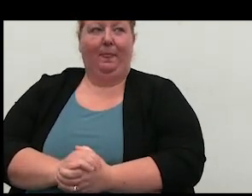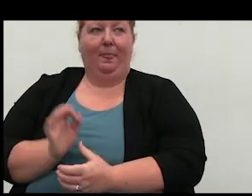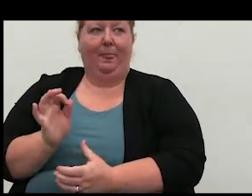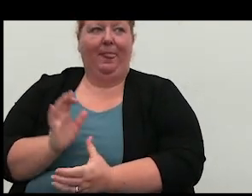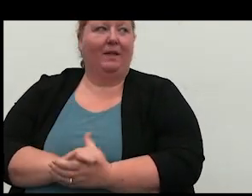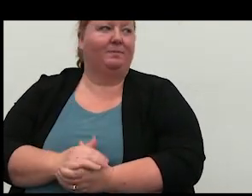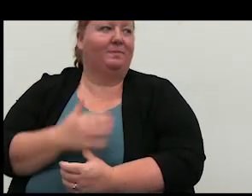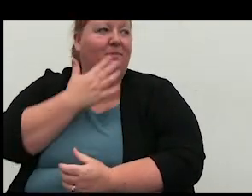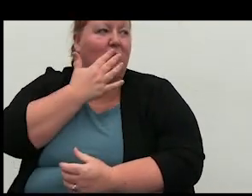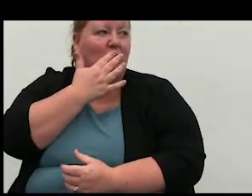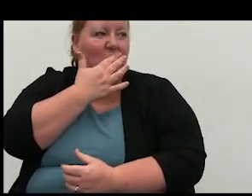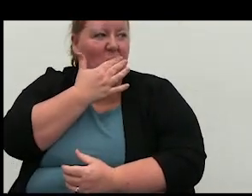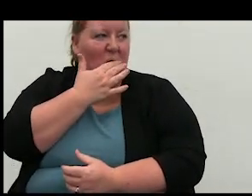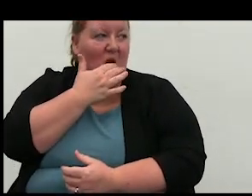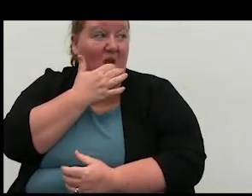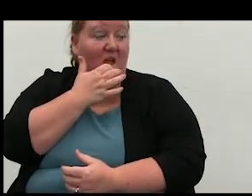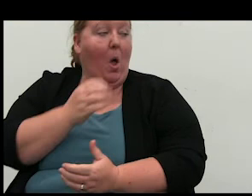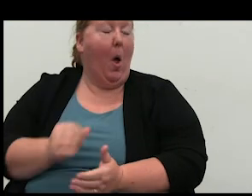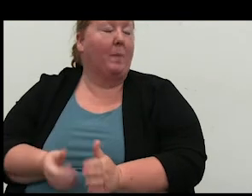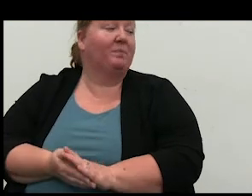Fantastic.